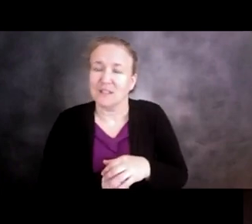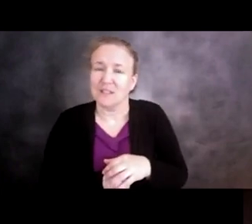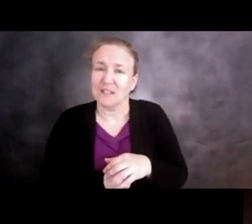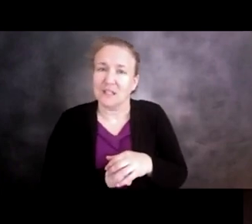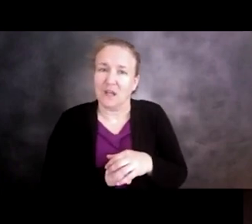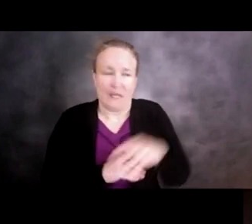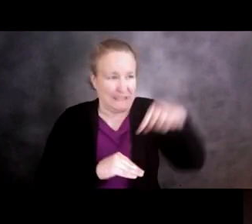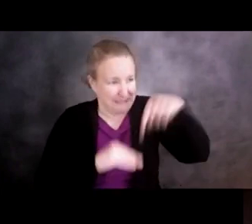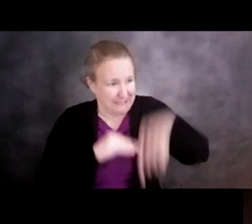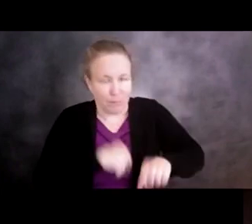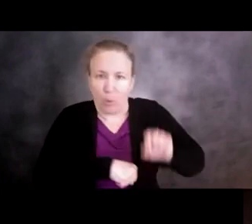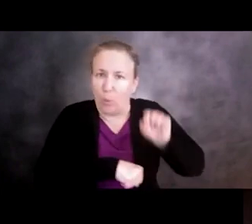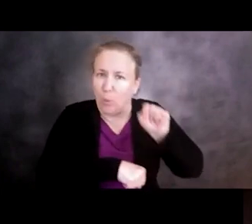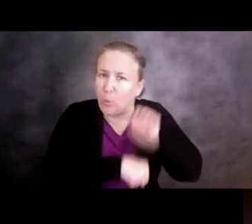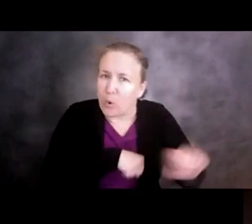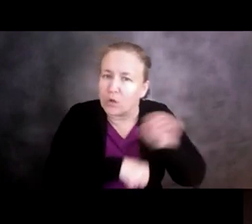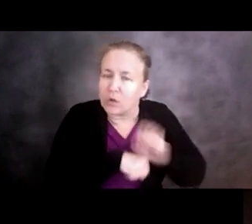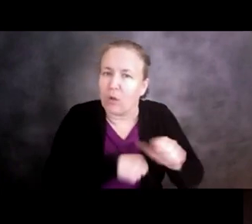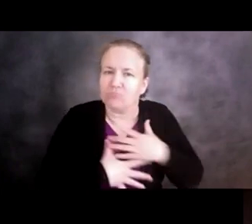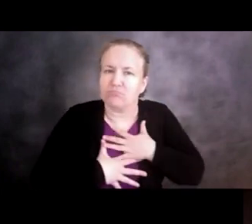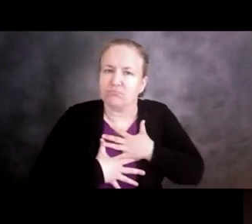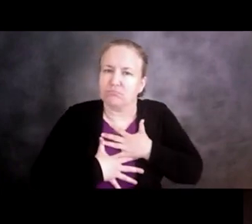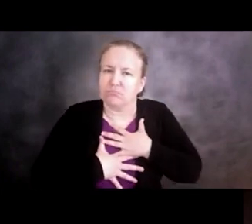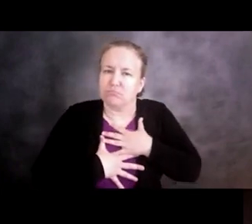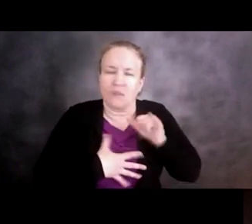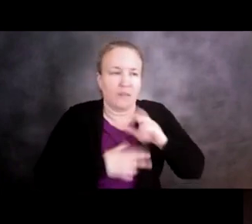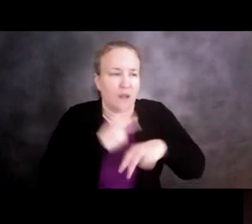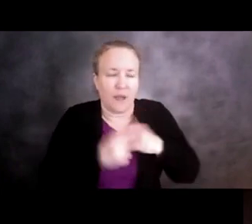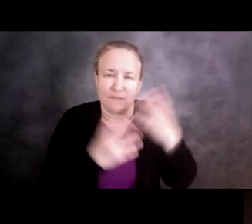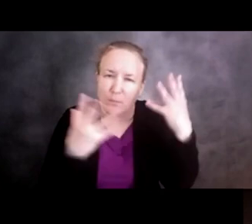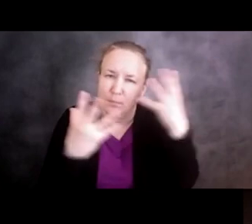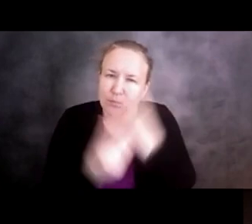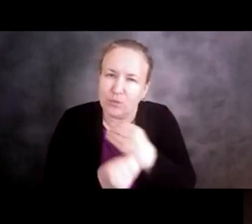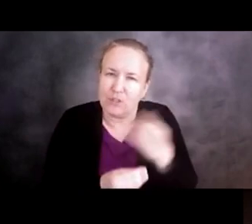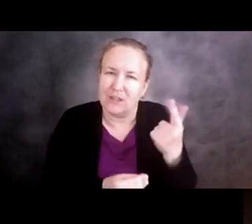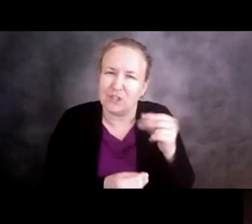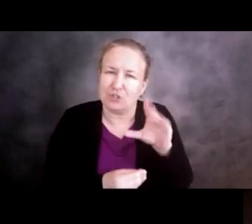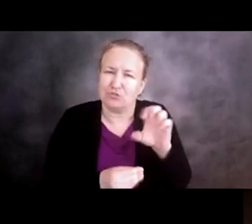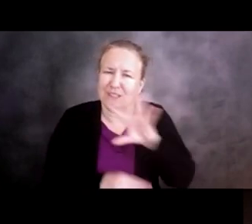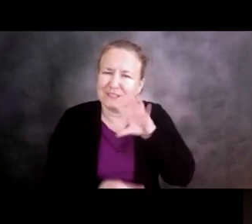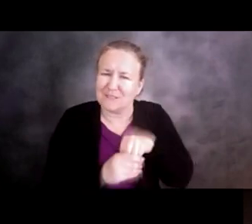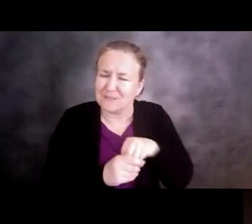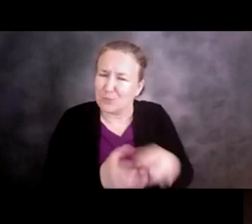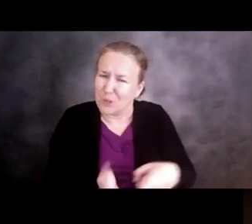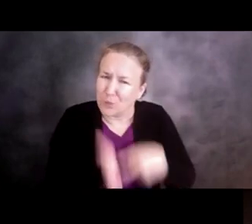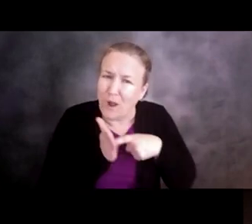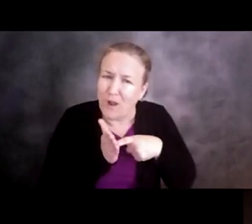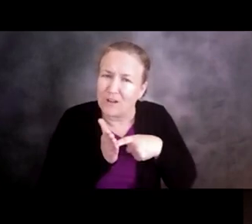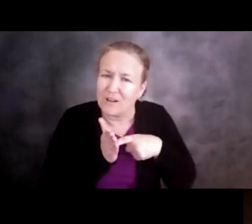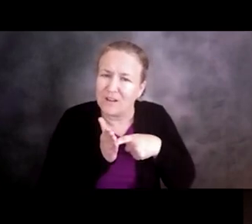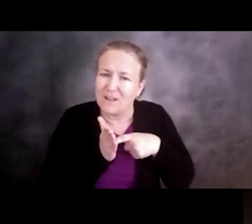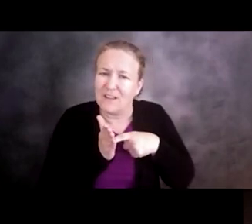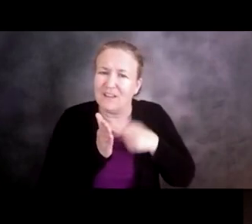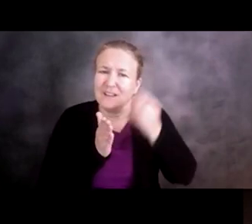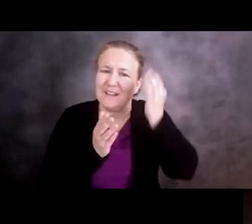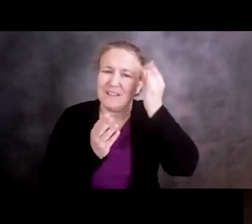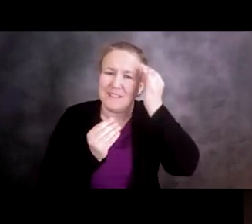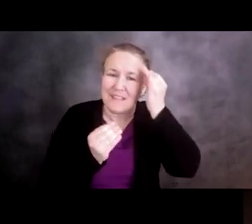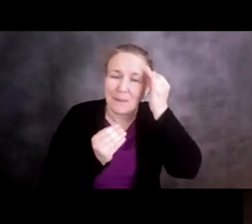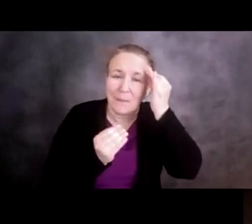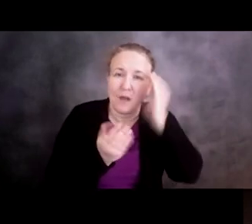work that kind of beauty and grace requires. Like even just thinking about that moment of that slow turn on